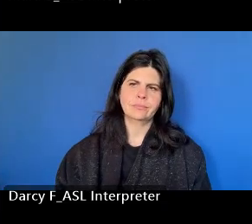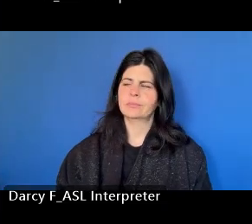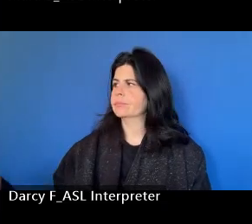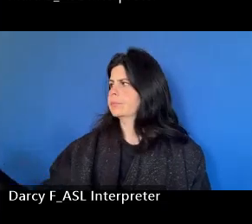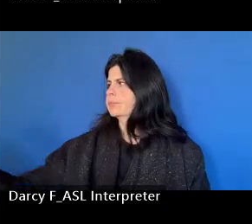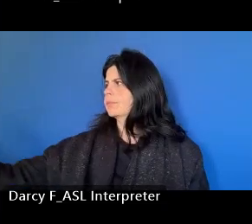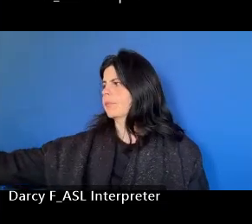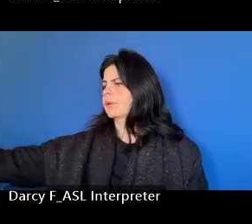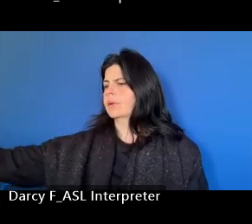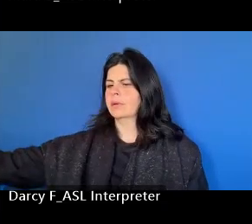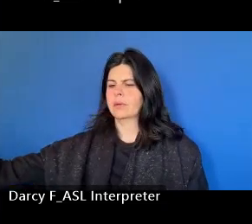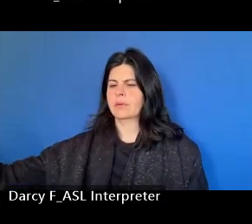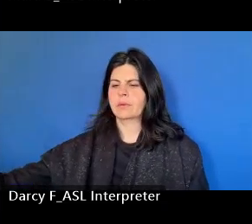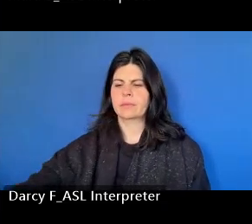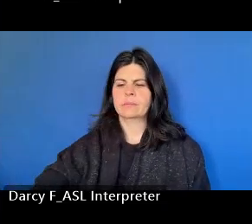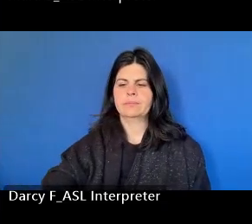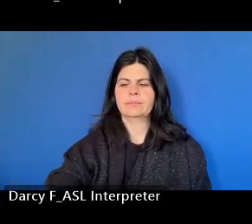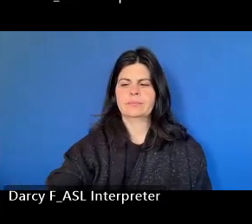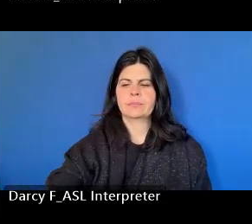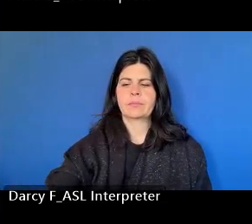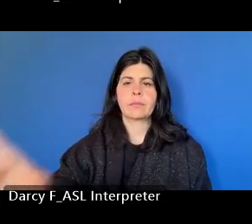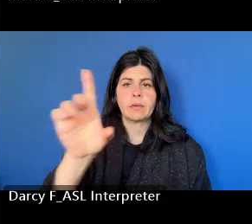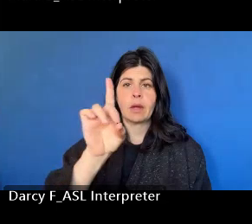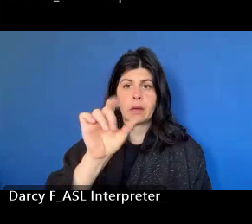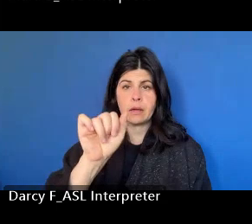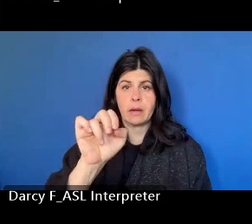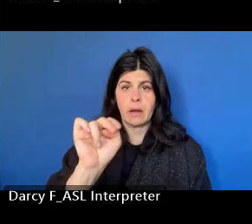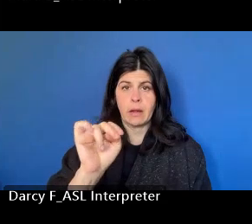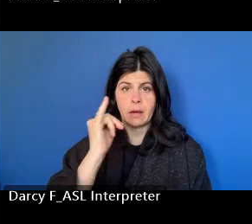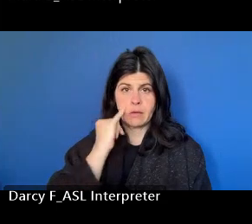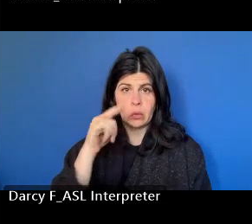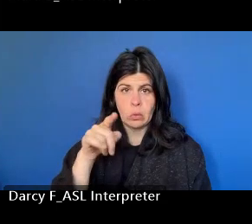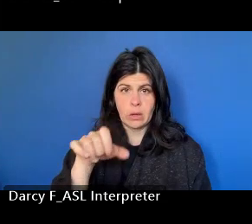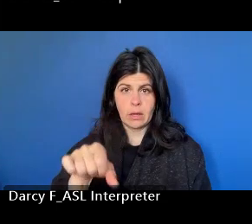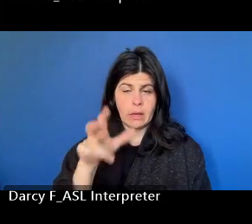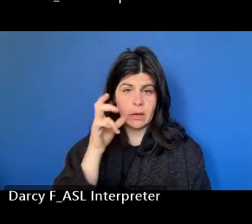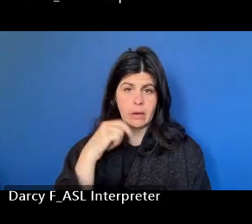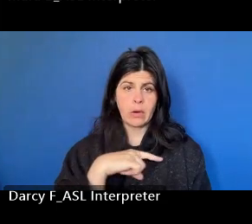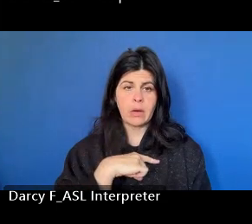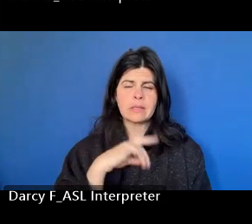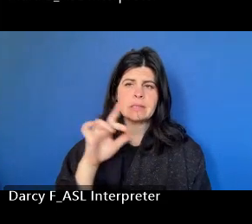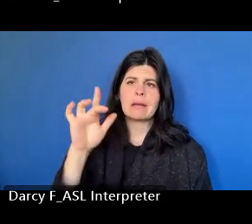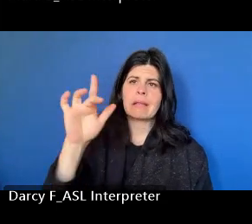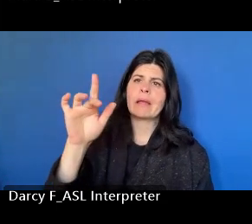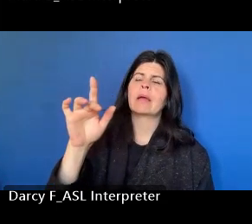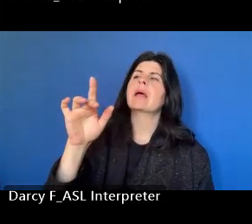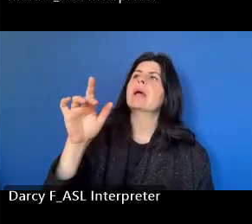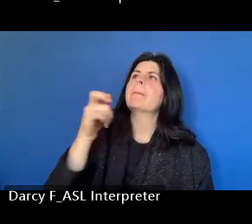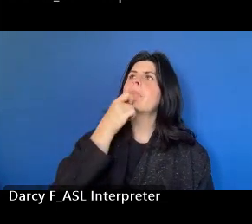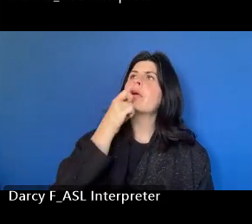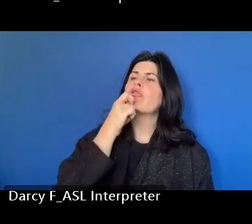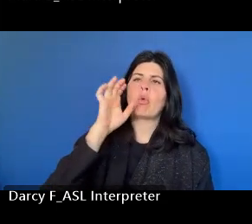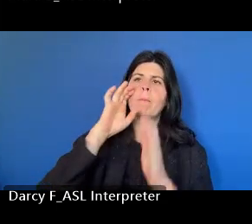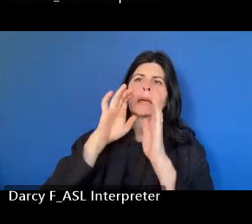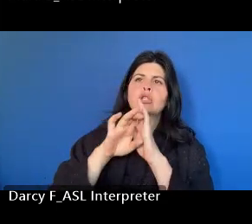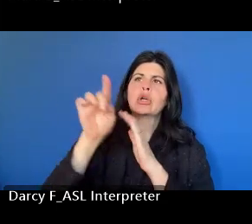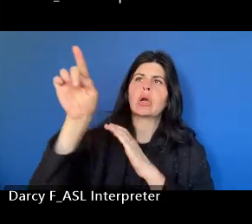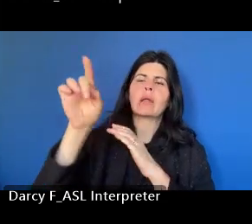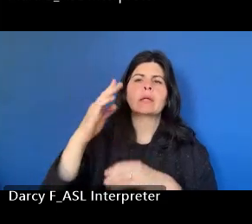Dan, if you can hear us, click that picture of the mic on the top right of Teams.